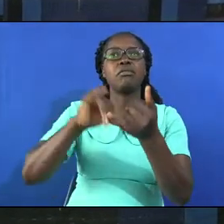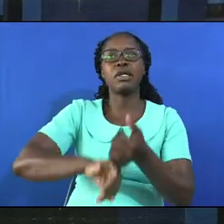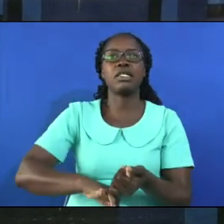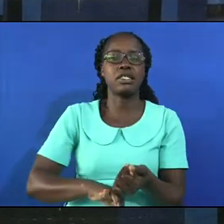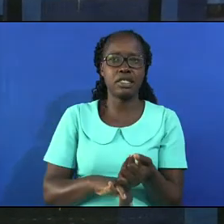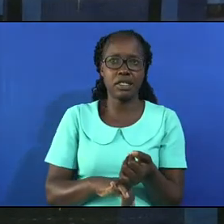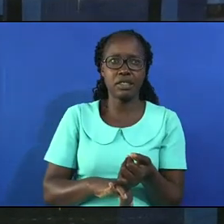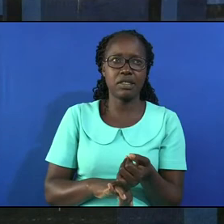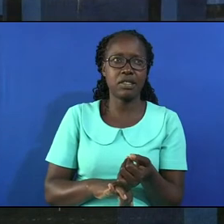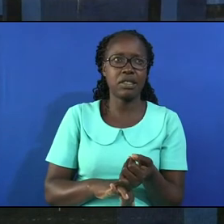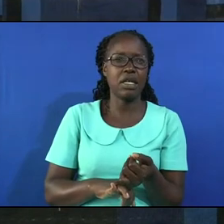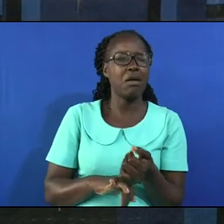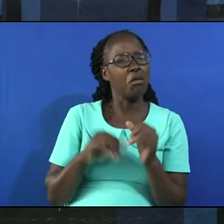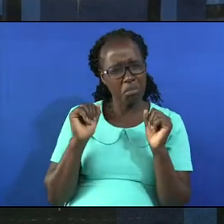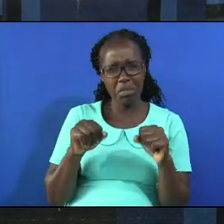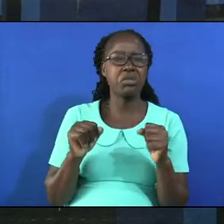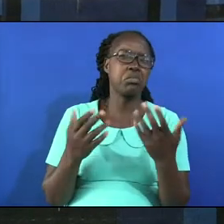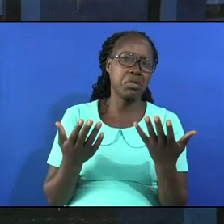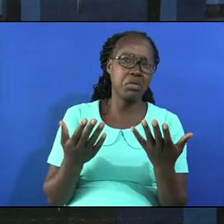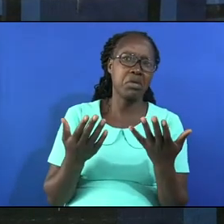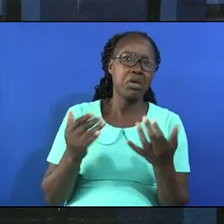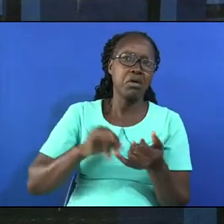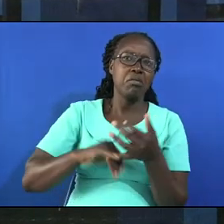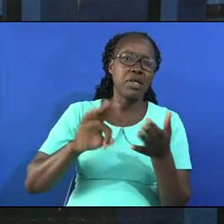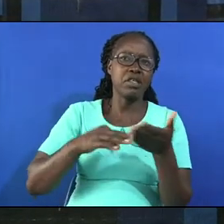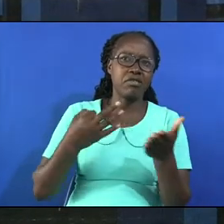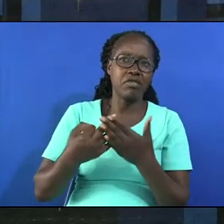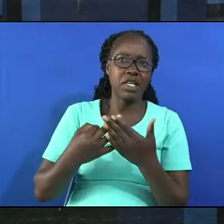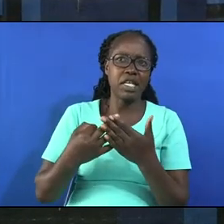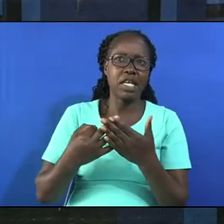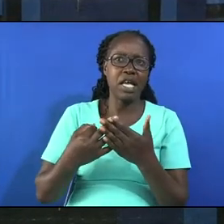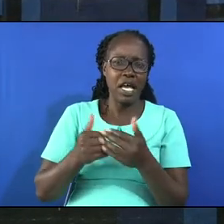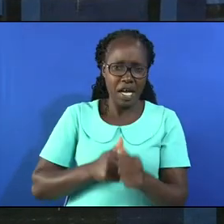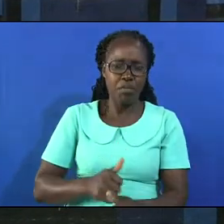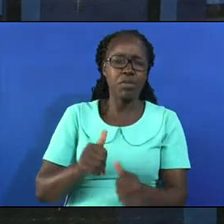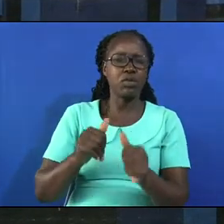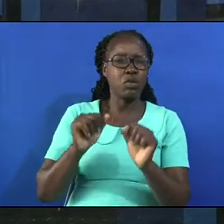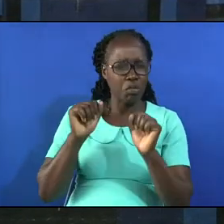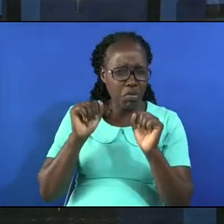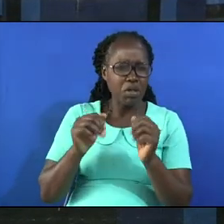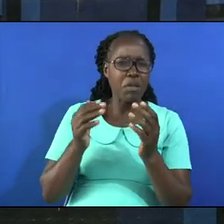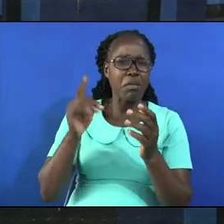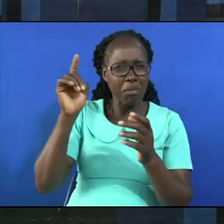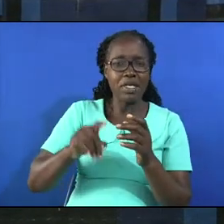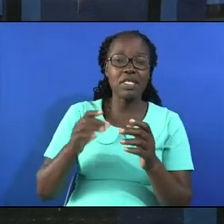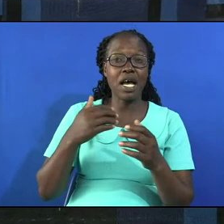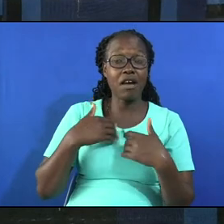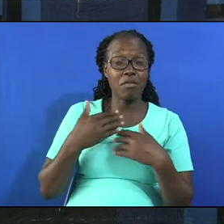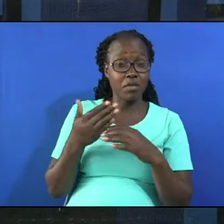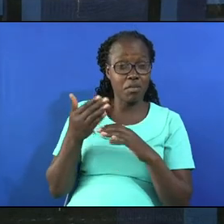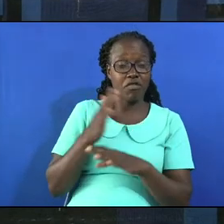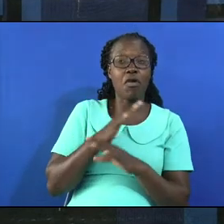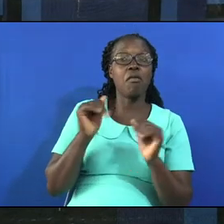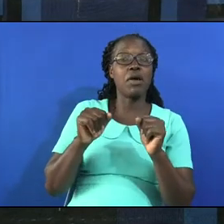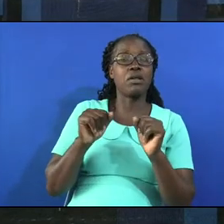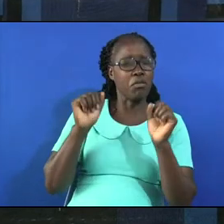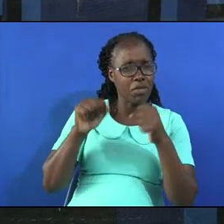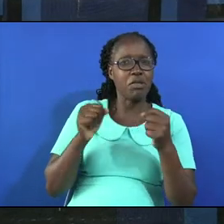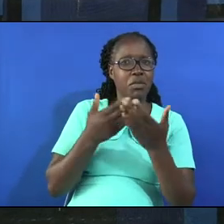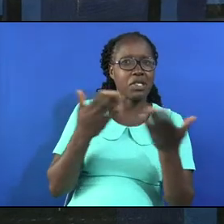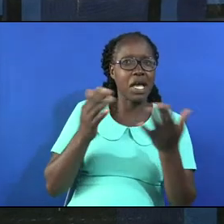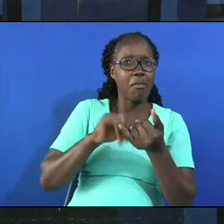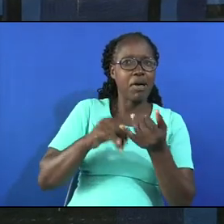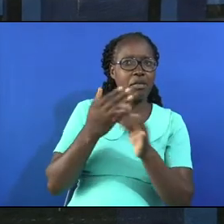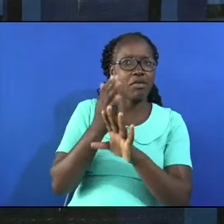marriage. Possibly failed marriage. Apostle Paul must have been married. Must have been. There is all possibility he must